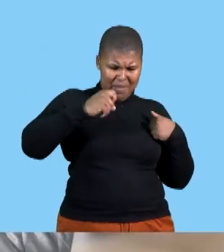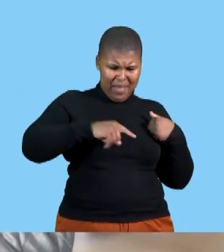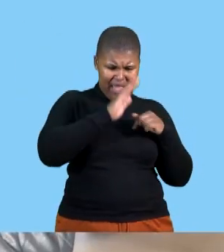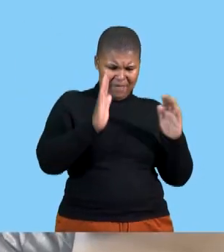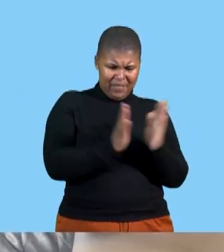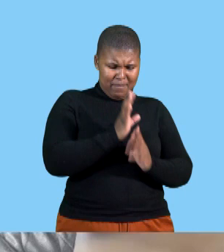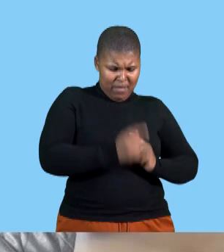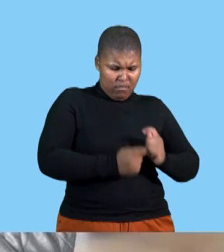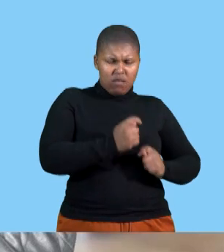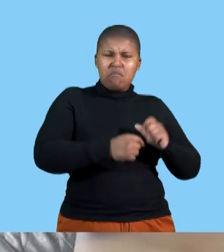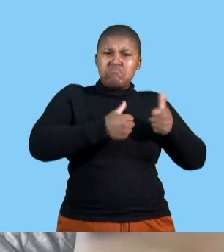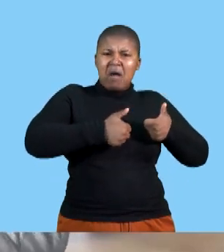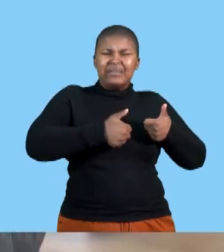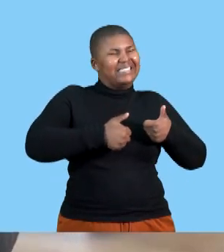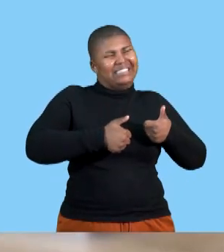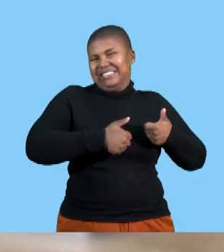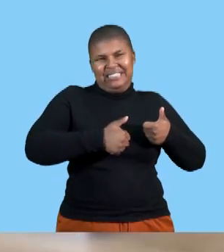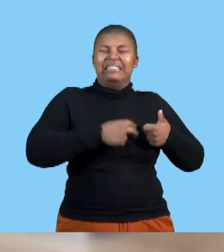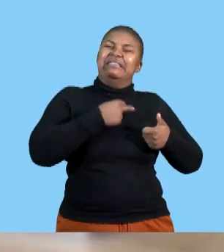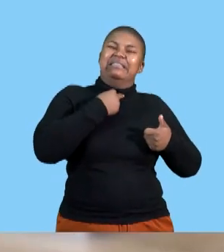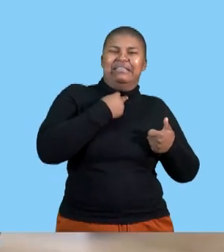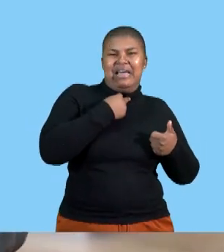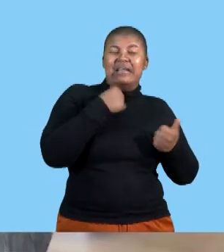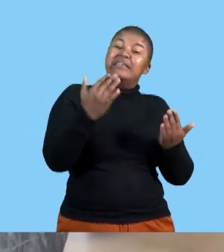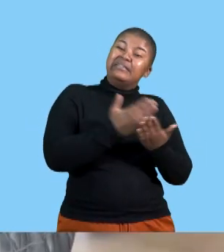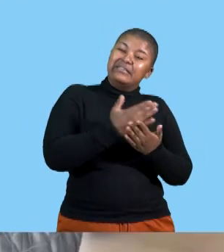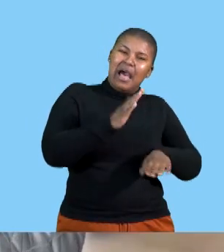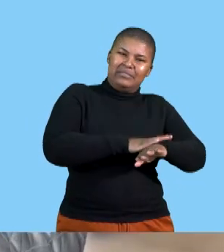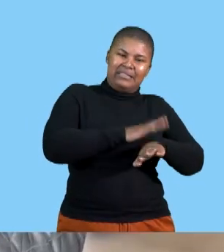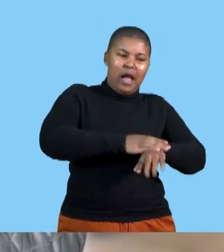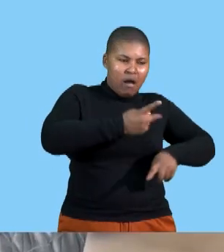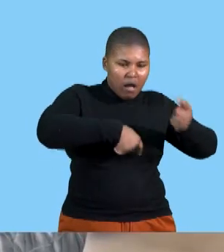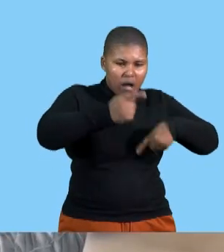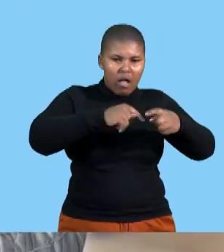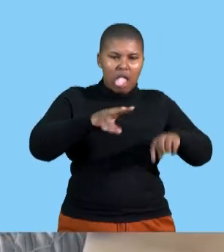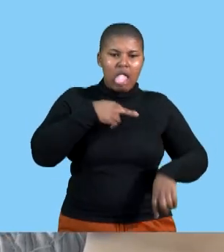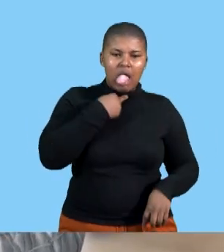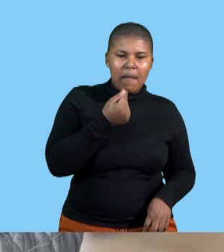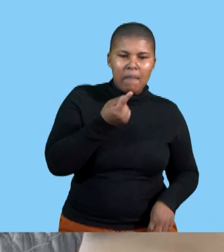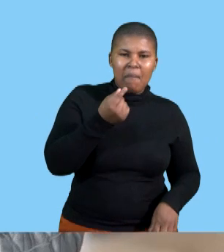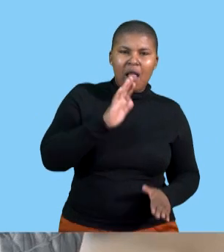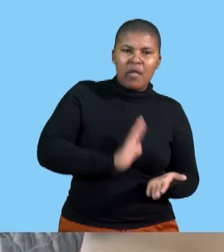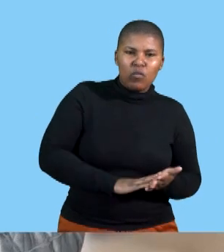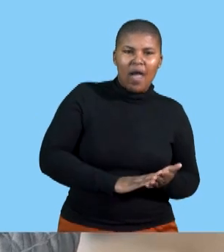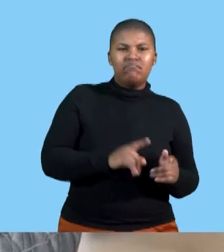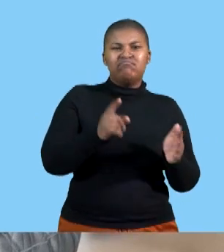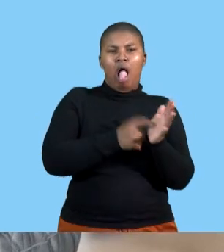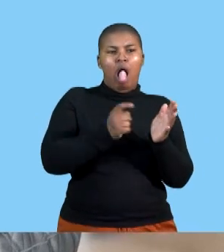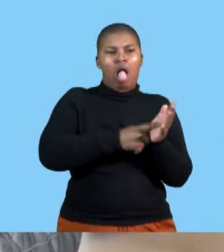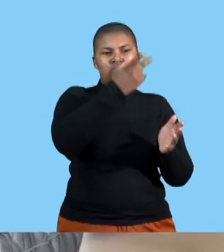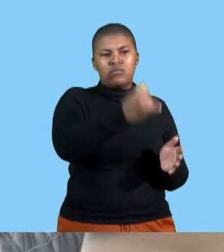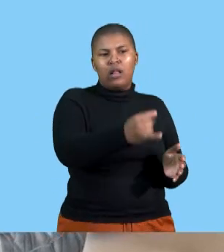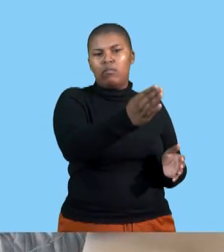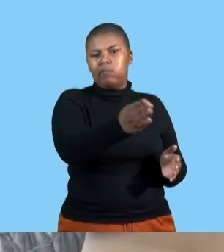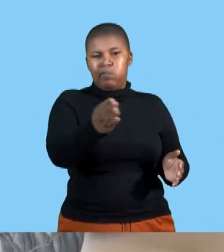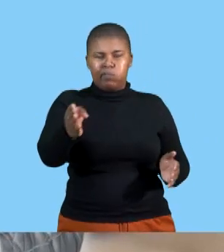they cannot keep up with the expenses of the company. It does not cover all the expenses because